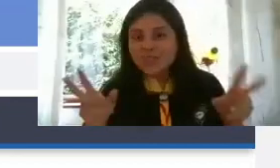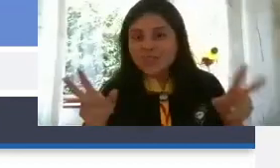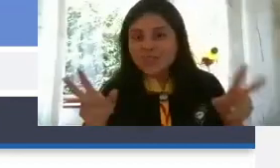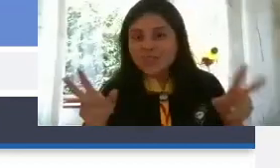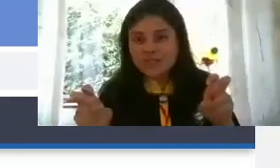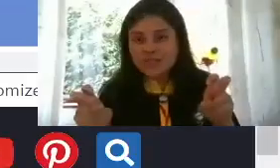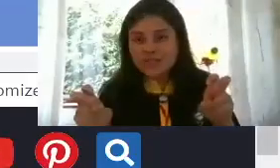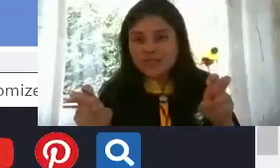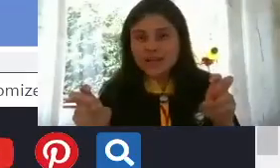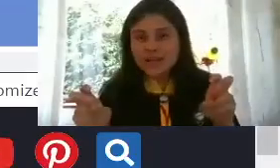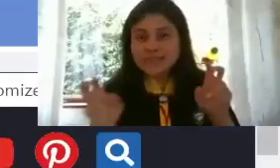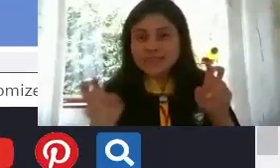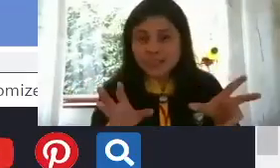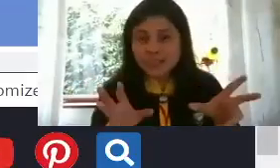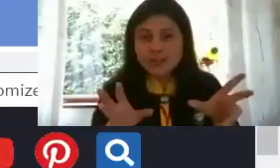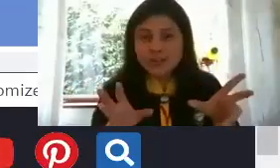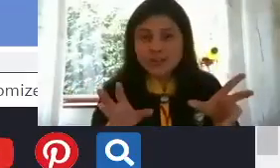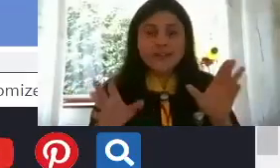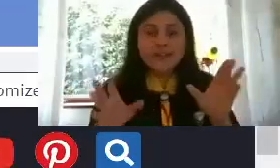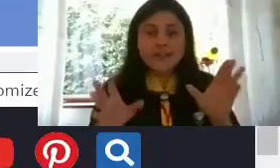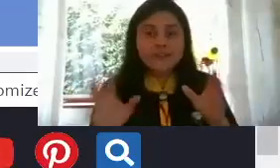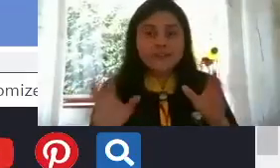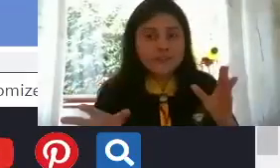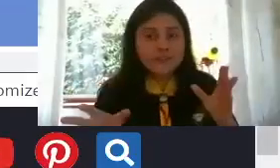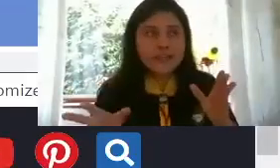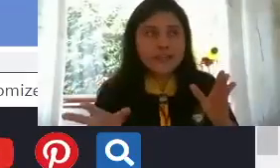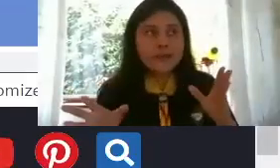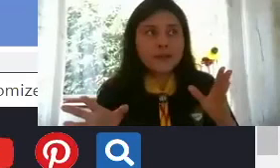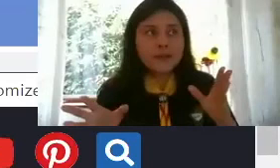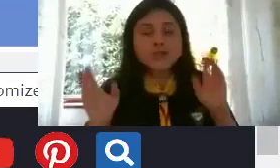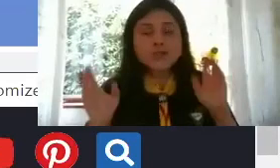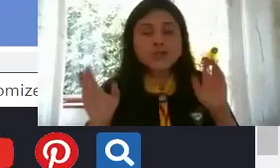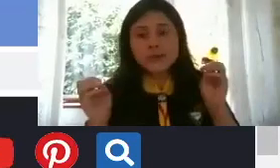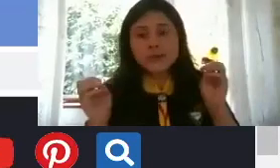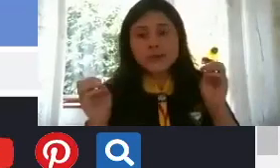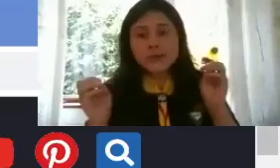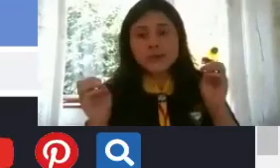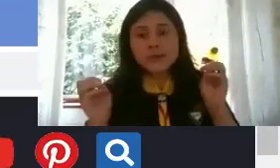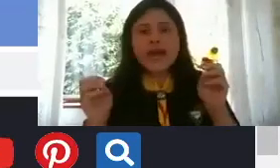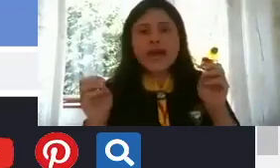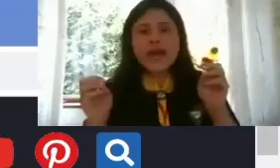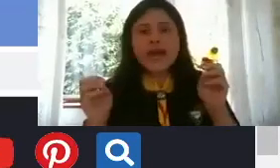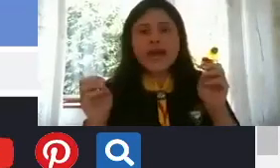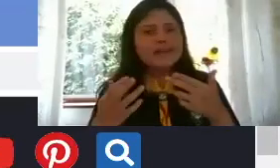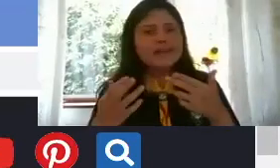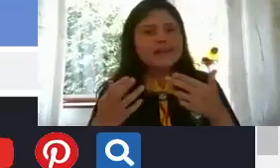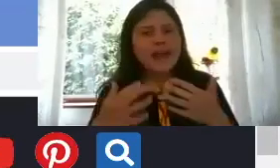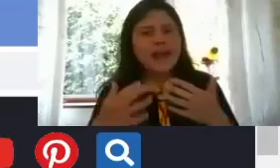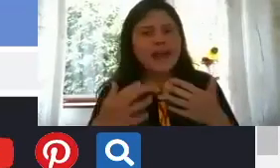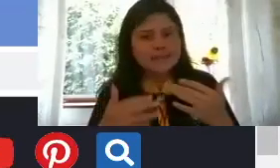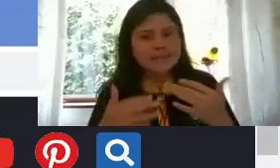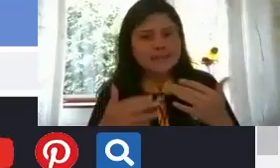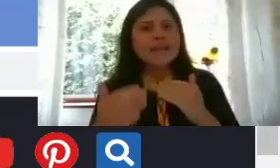the children section. They have lovely topics, and you can see how